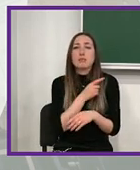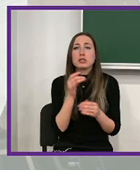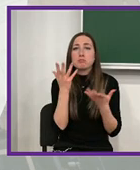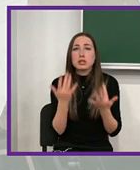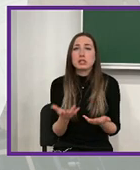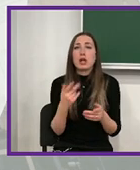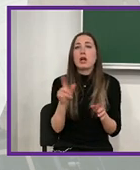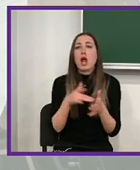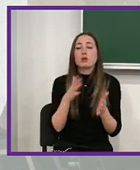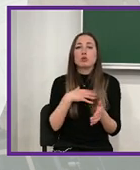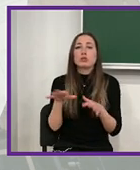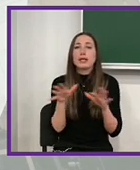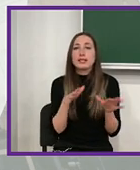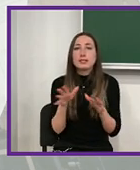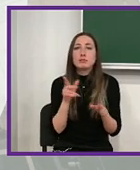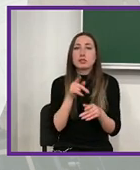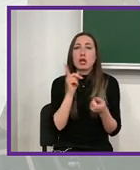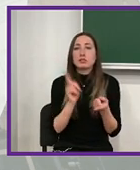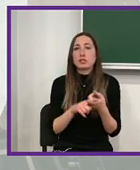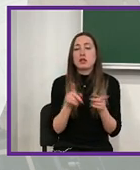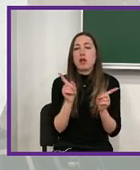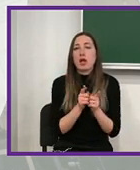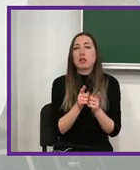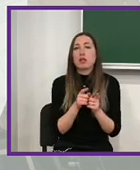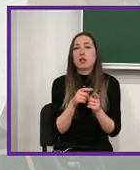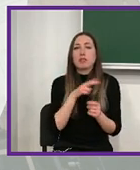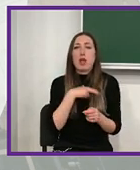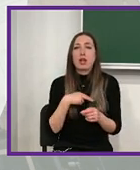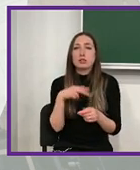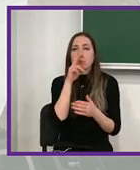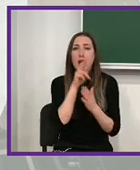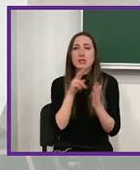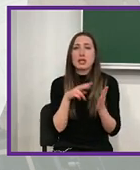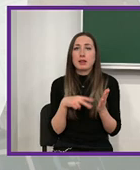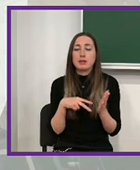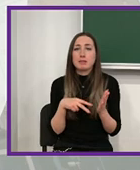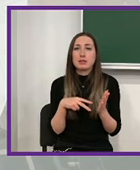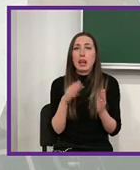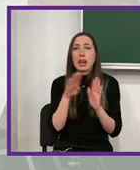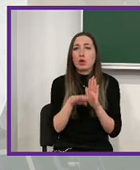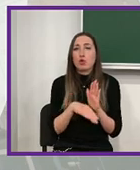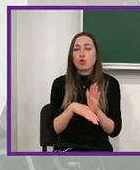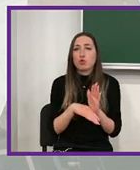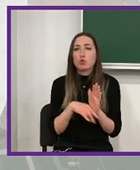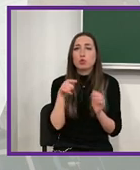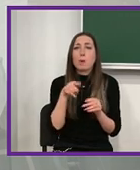and hopefully also under the CS triple D eventually. Let's cross our fingers.